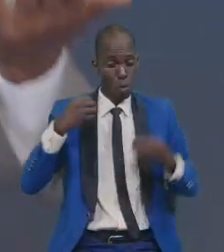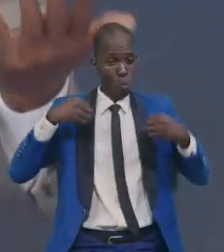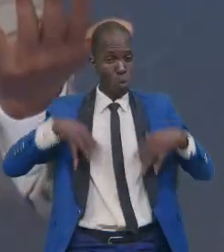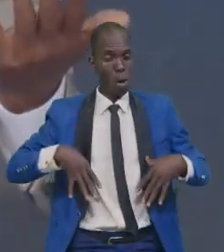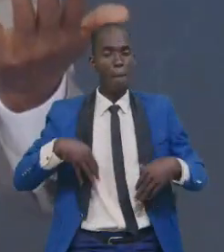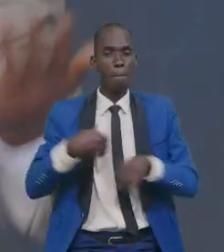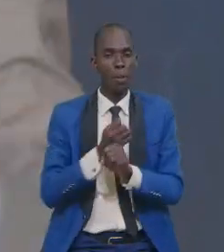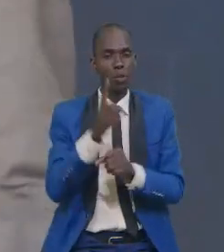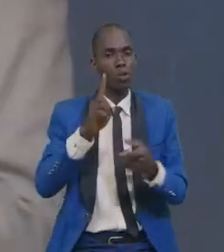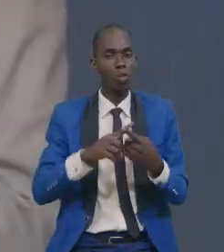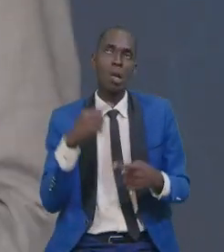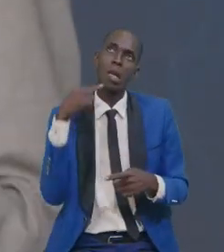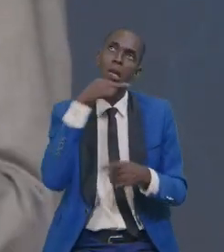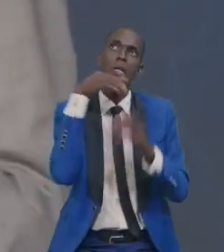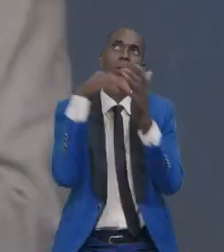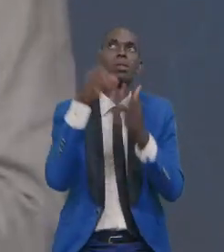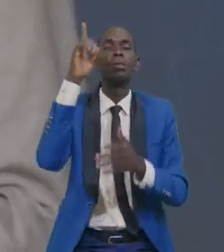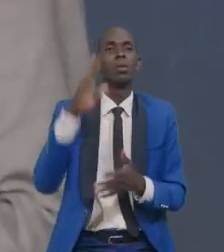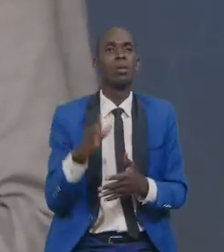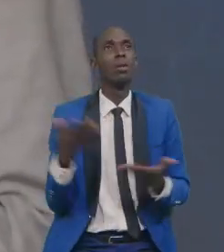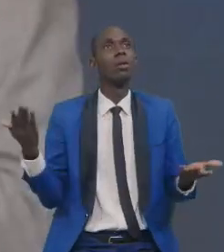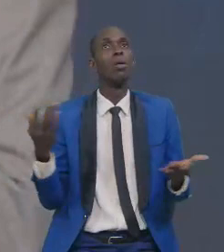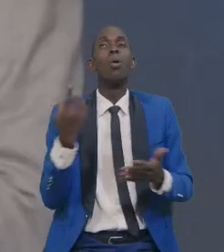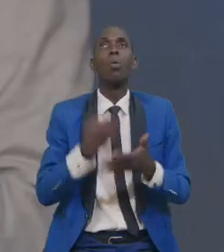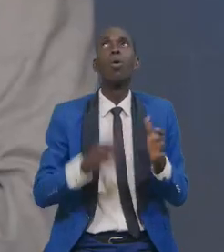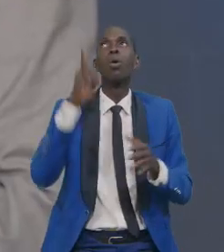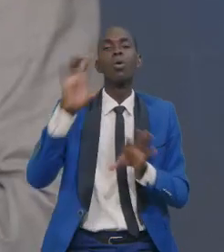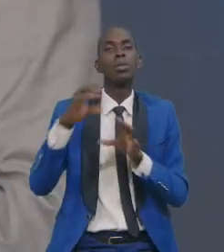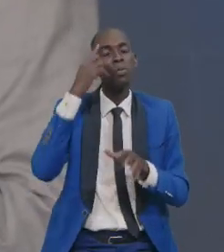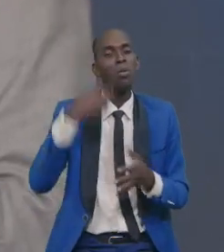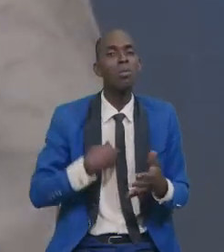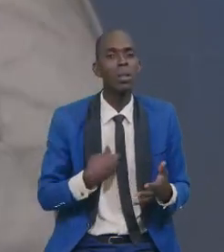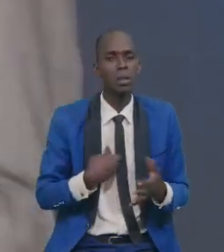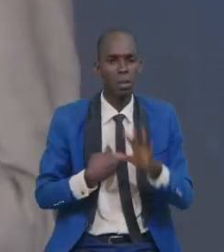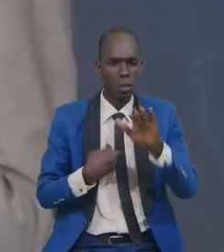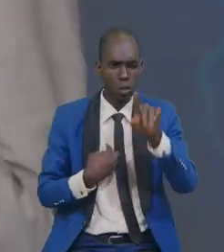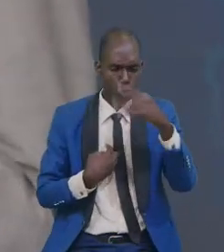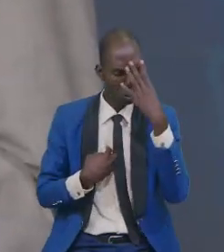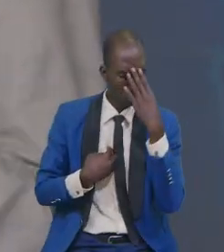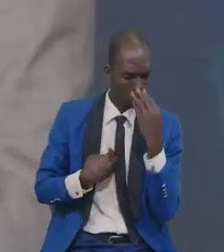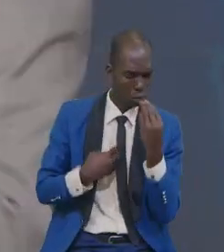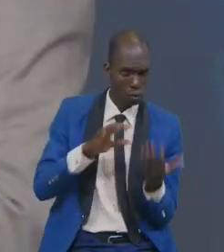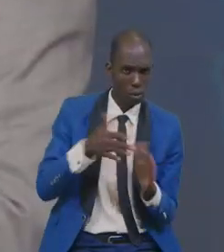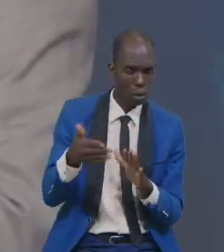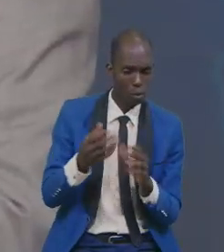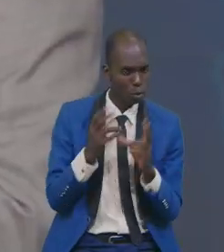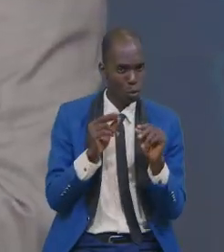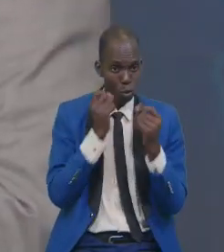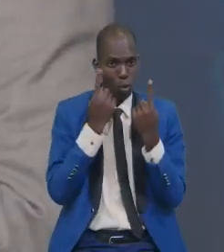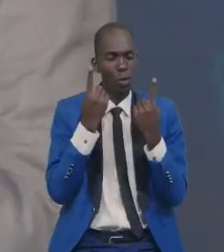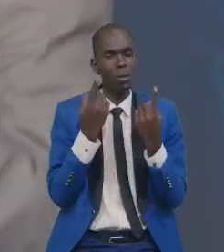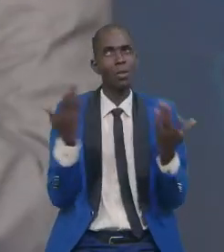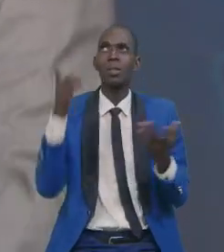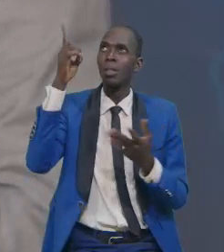has he done for me? You slept, you woke up, that's God. You have life and you have vision, you